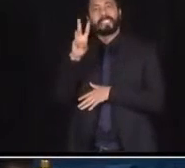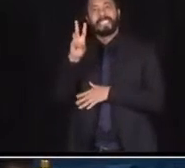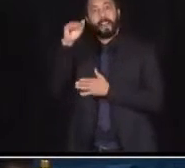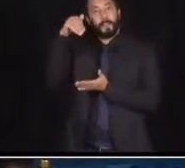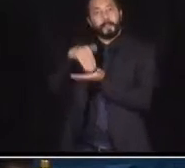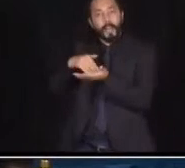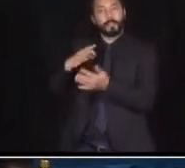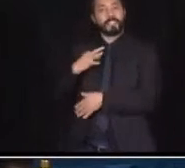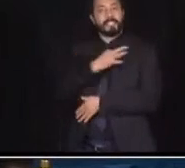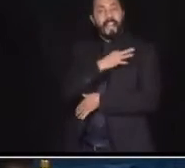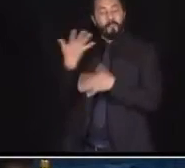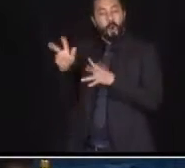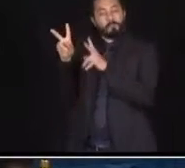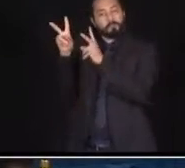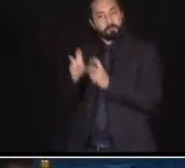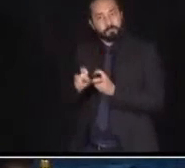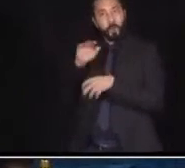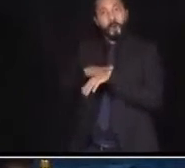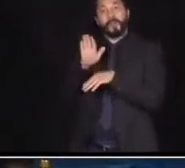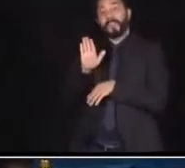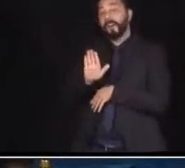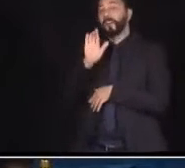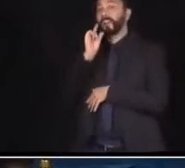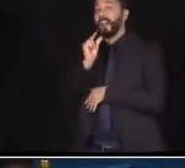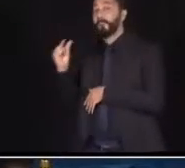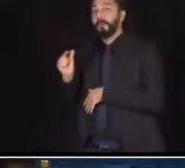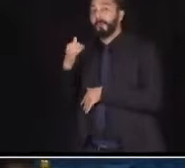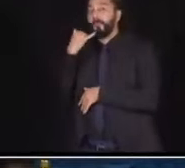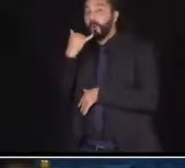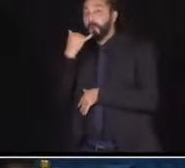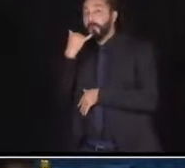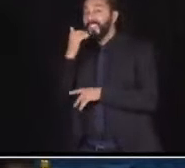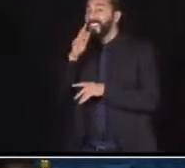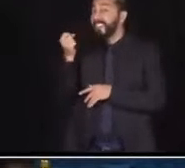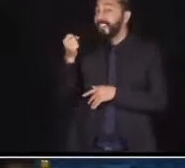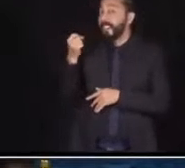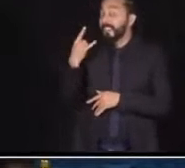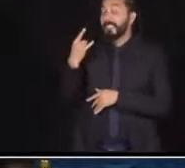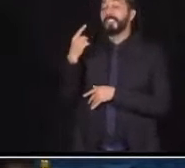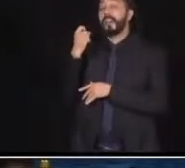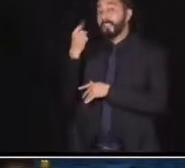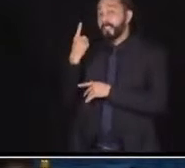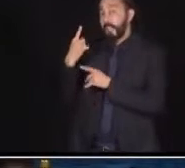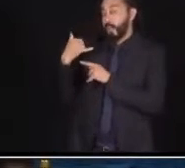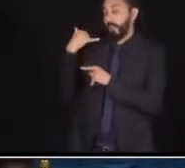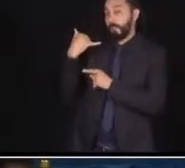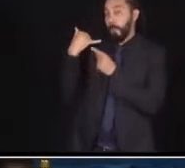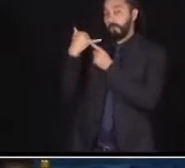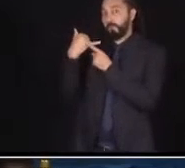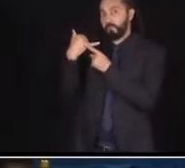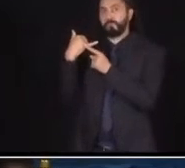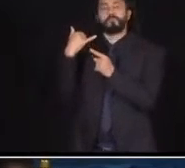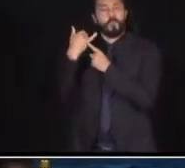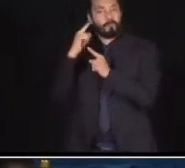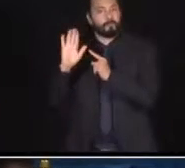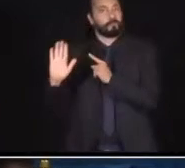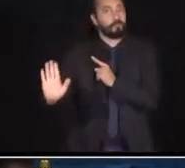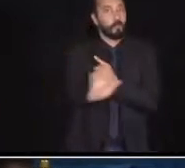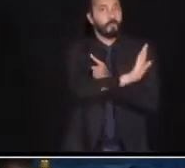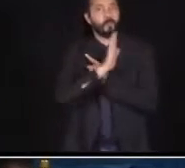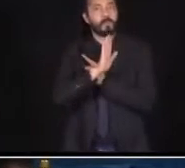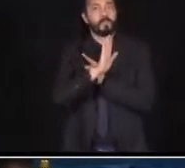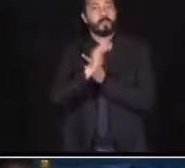government phones. Because as government employees, we work for you. Those government cell